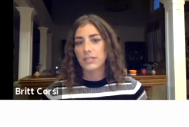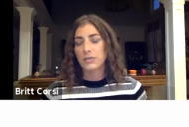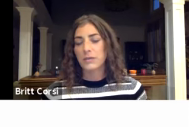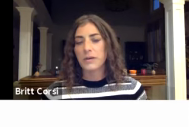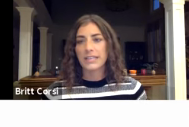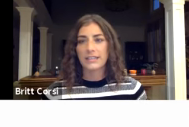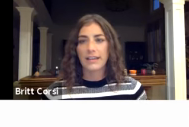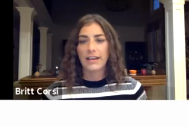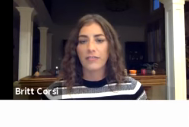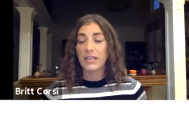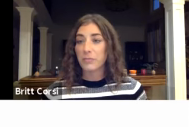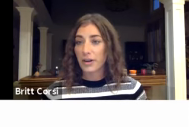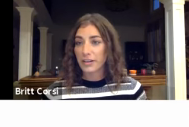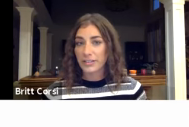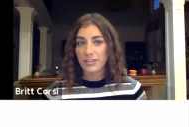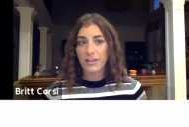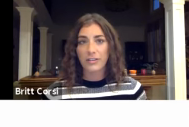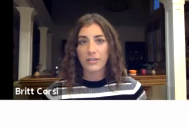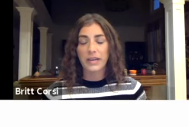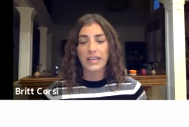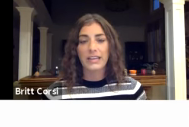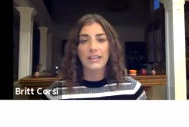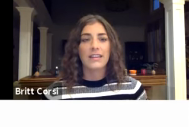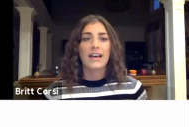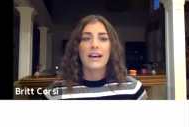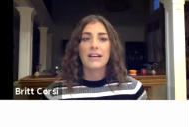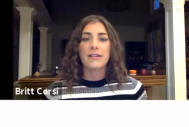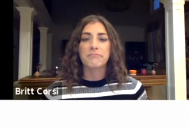Accelerate 2021, have made partners along the way.